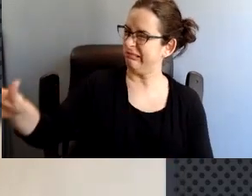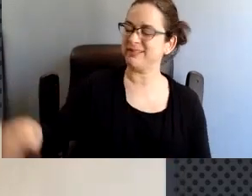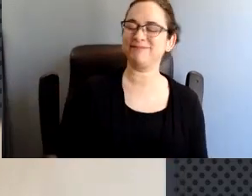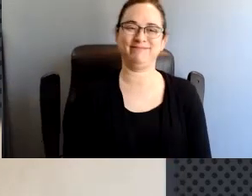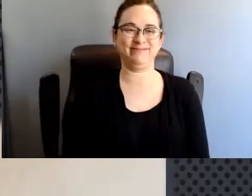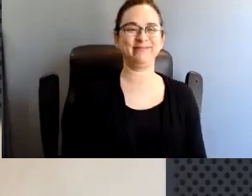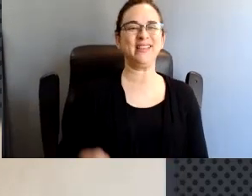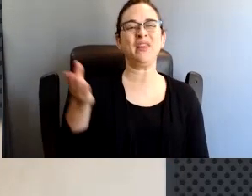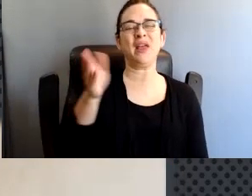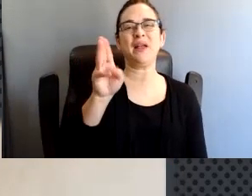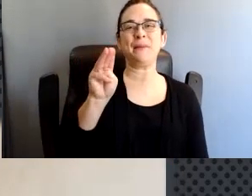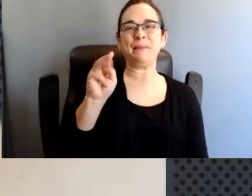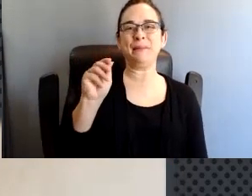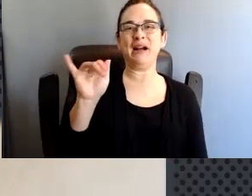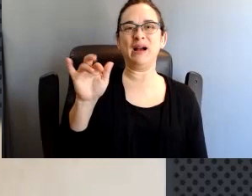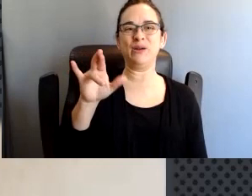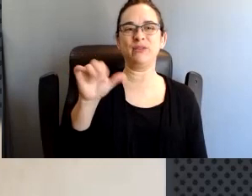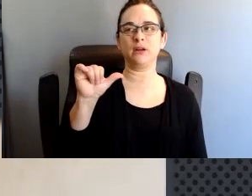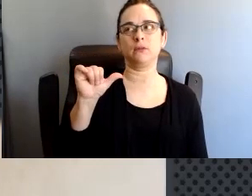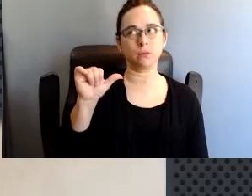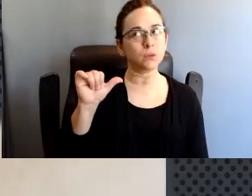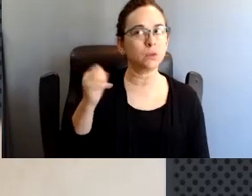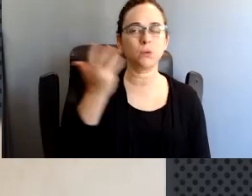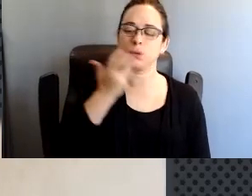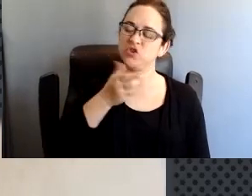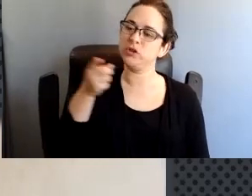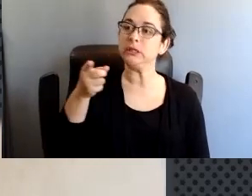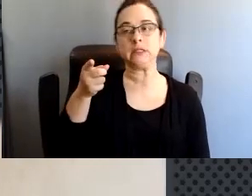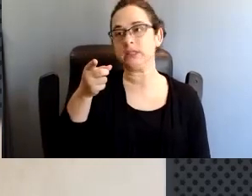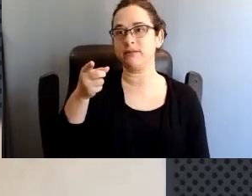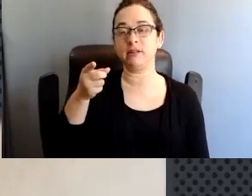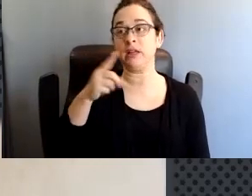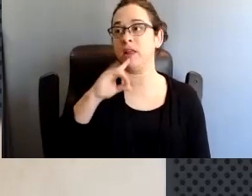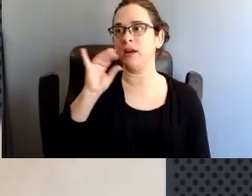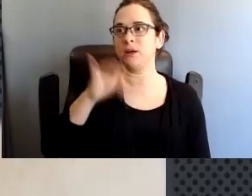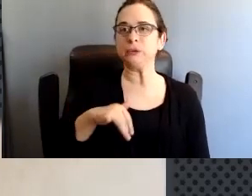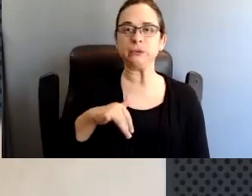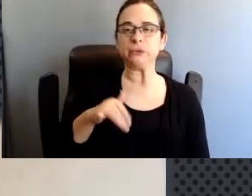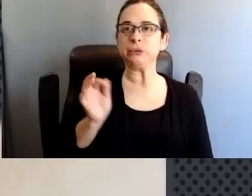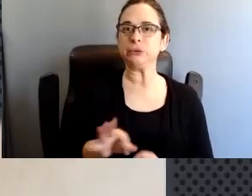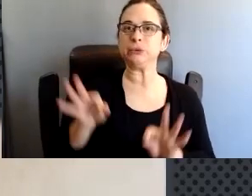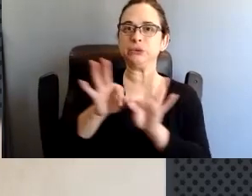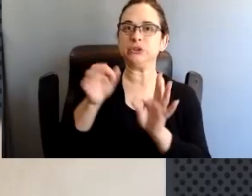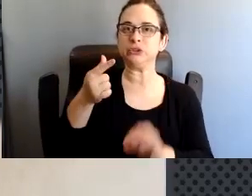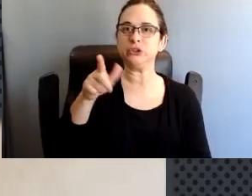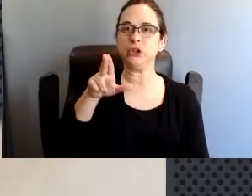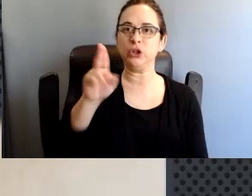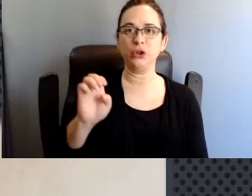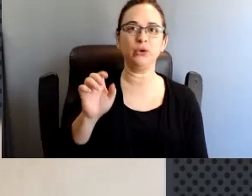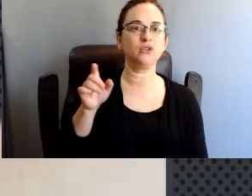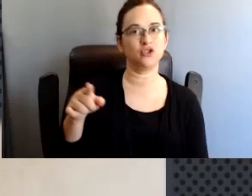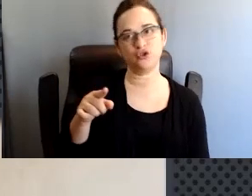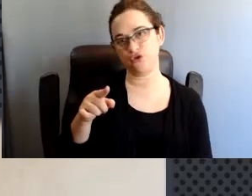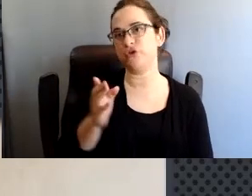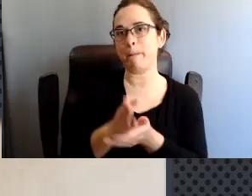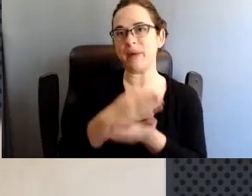Myra. I call her our glue. She's our budget tech, but she really holds our department together. We are small, but we are mighty. And I feel like that has a lot